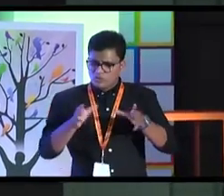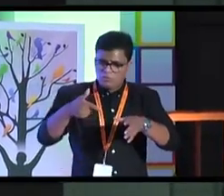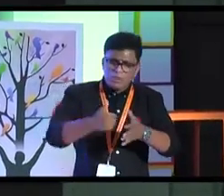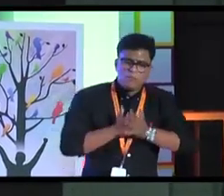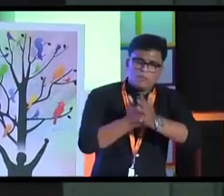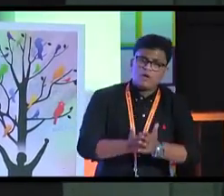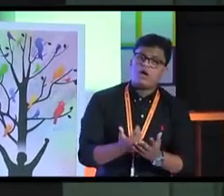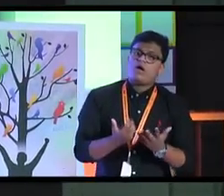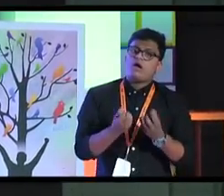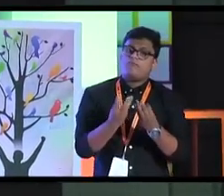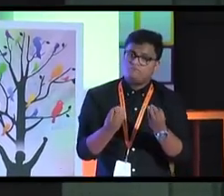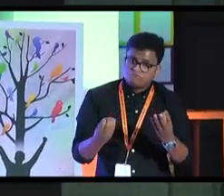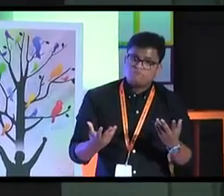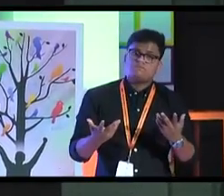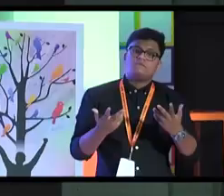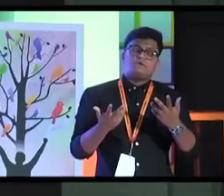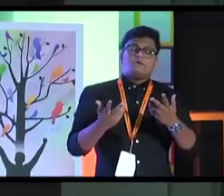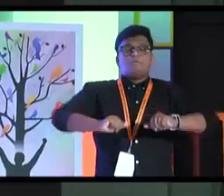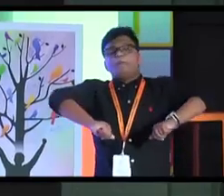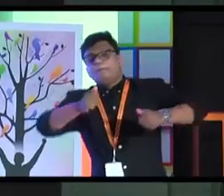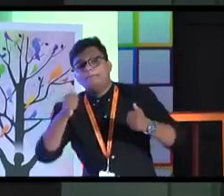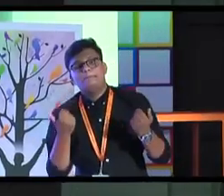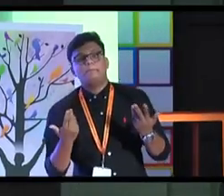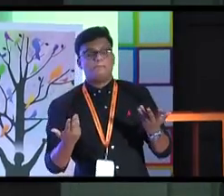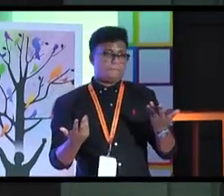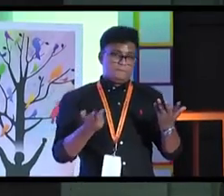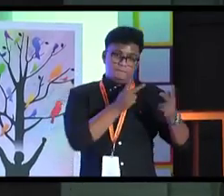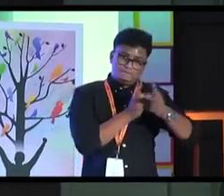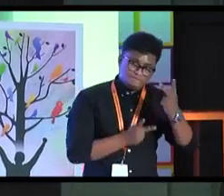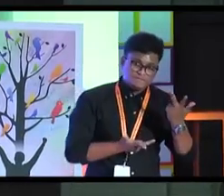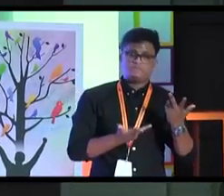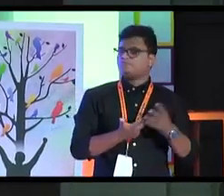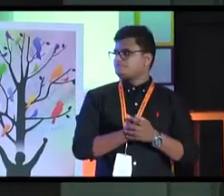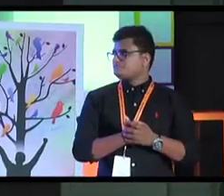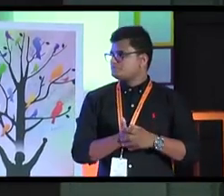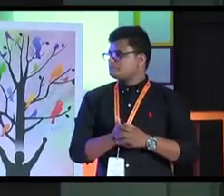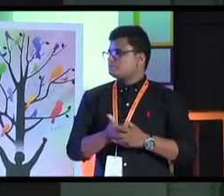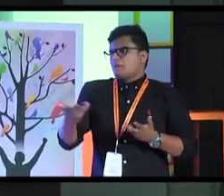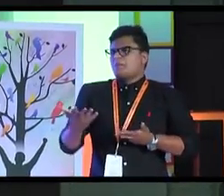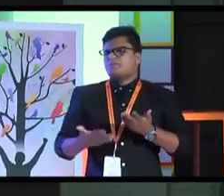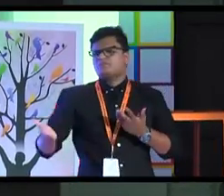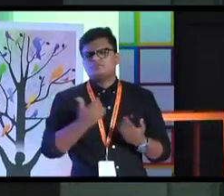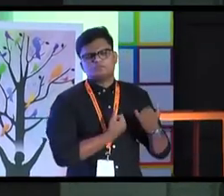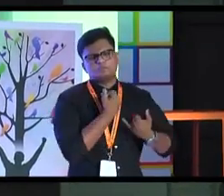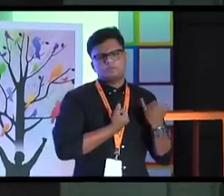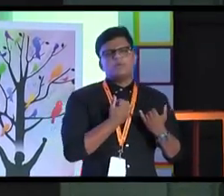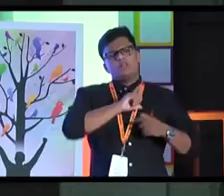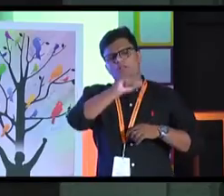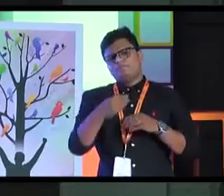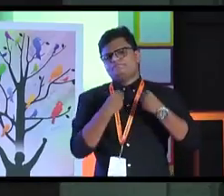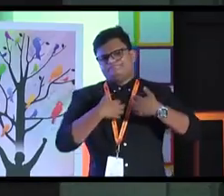With you know, all the achievements that are, you know, here, and those who are interested will share the presentation